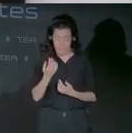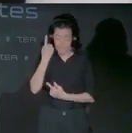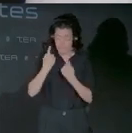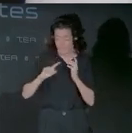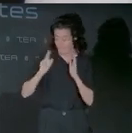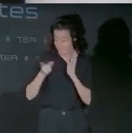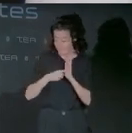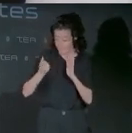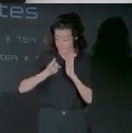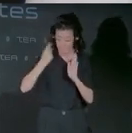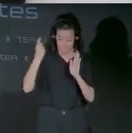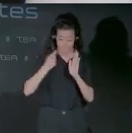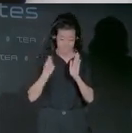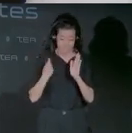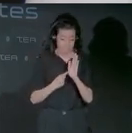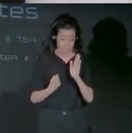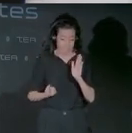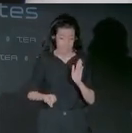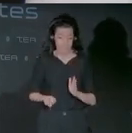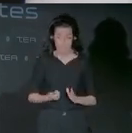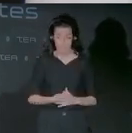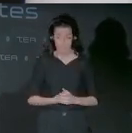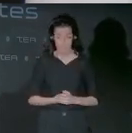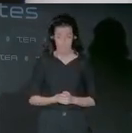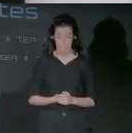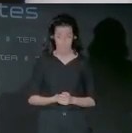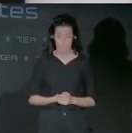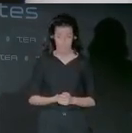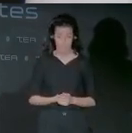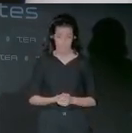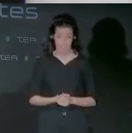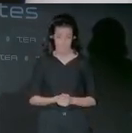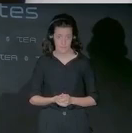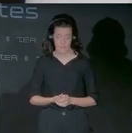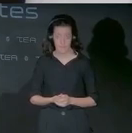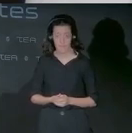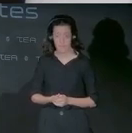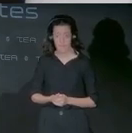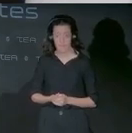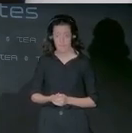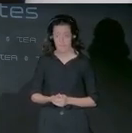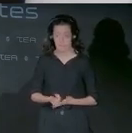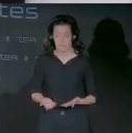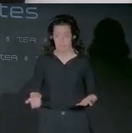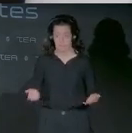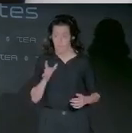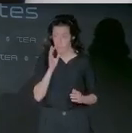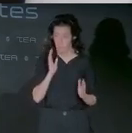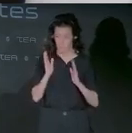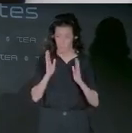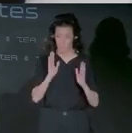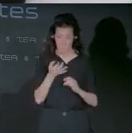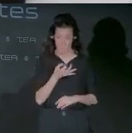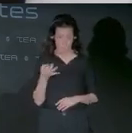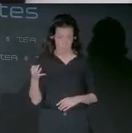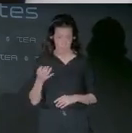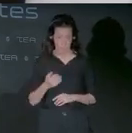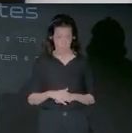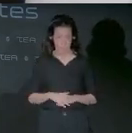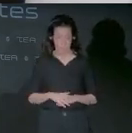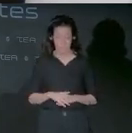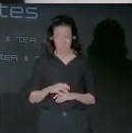where we've got at the moment, yeah, it is a good place, but it won't always be a good place because technology,